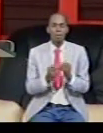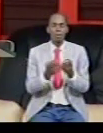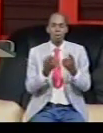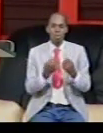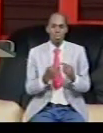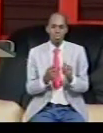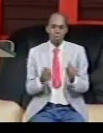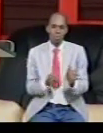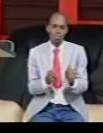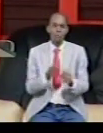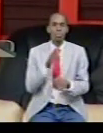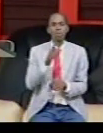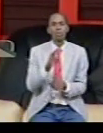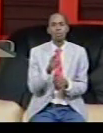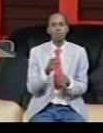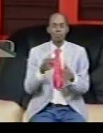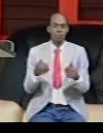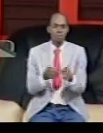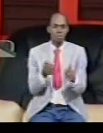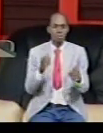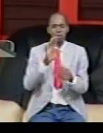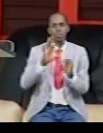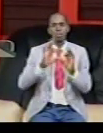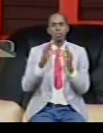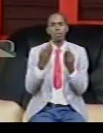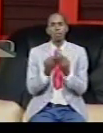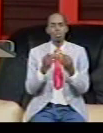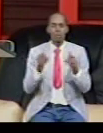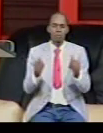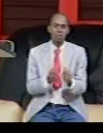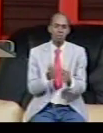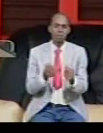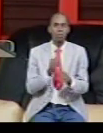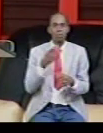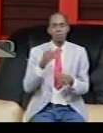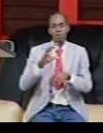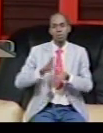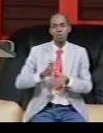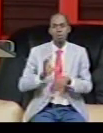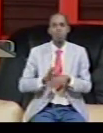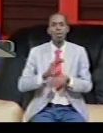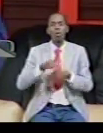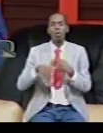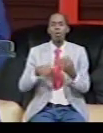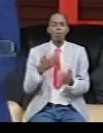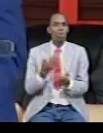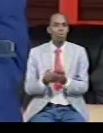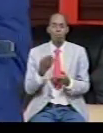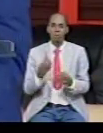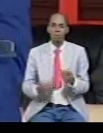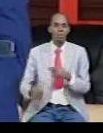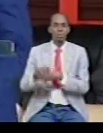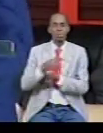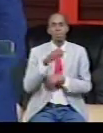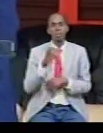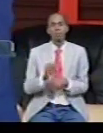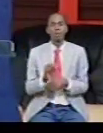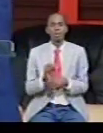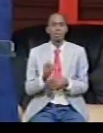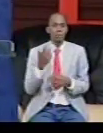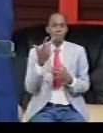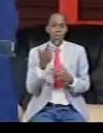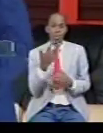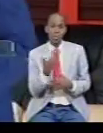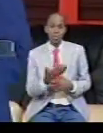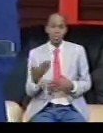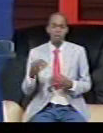with you, go along with your family, go along with the church all the way through? Three things we're looking at.